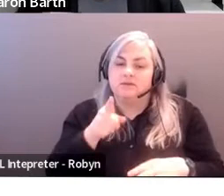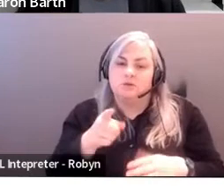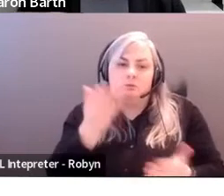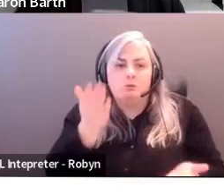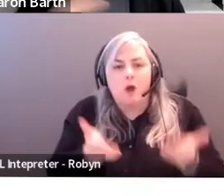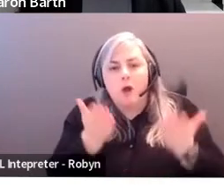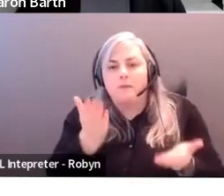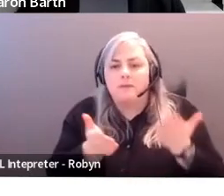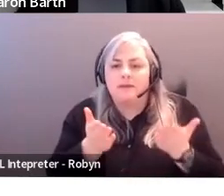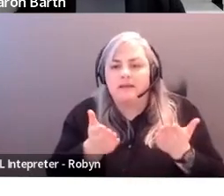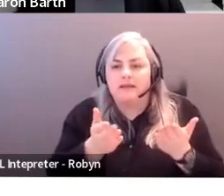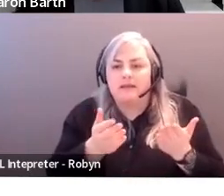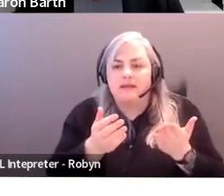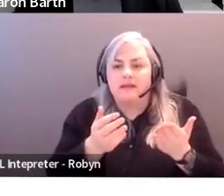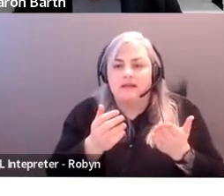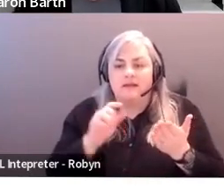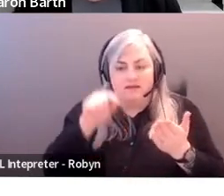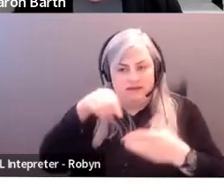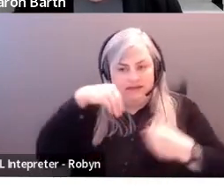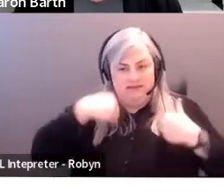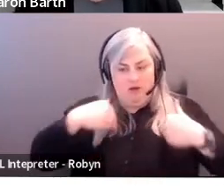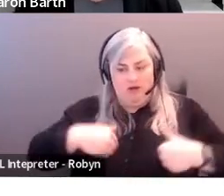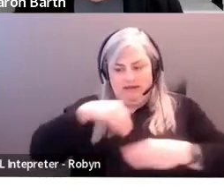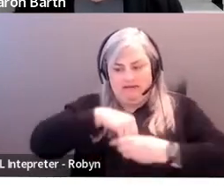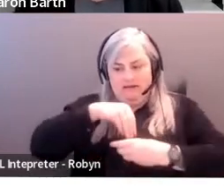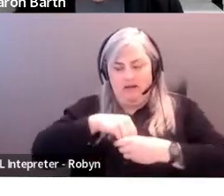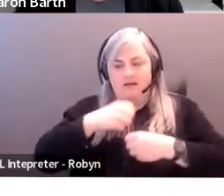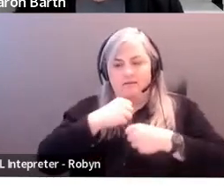that it's making pattern matching mistakes?